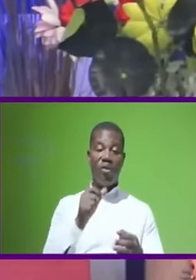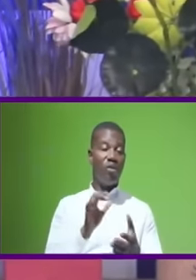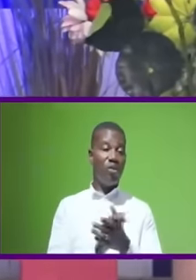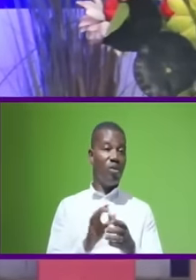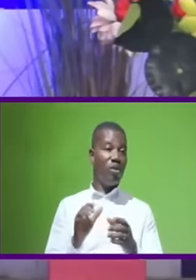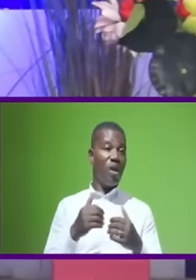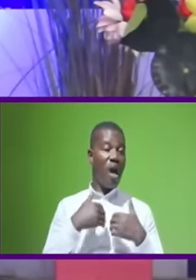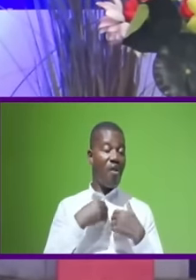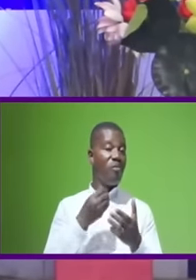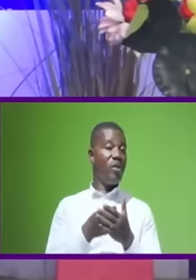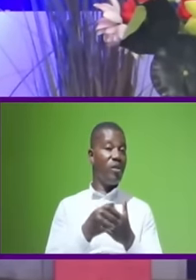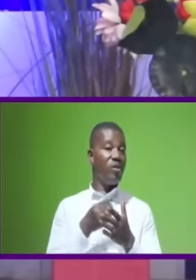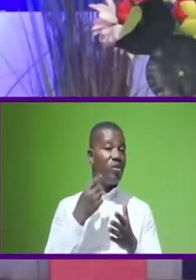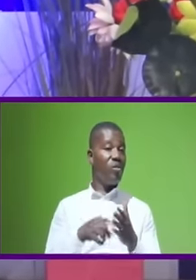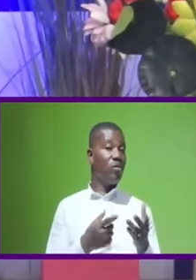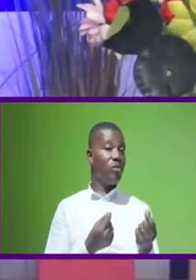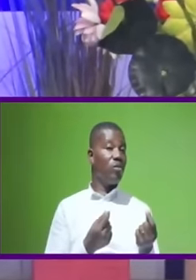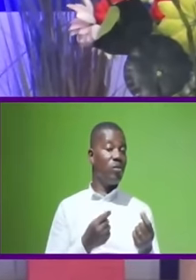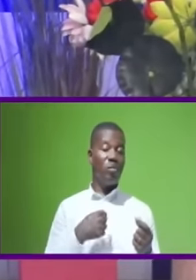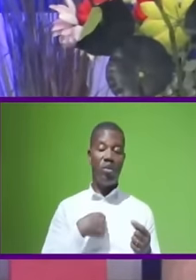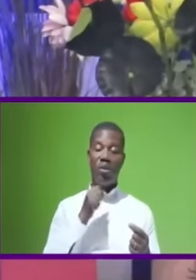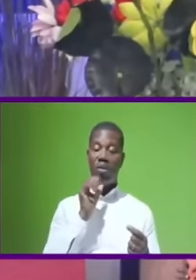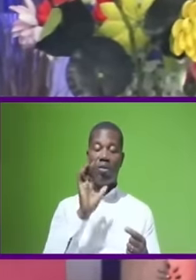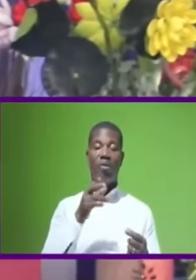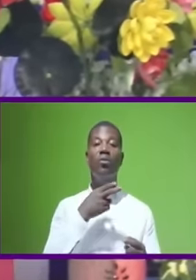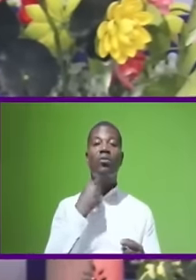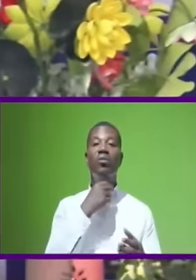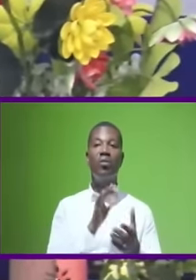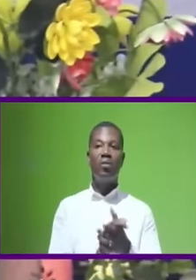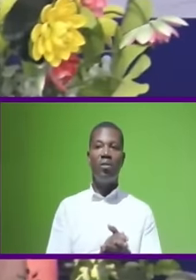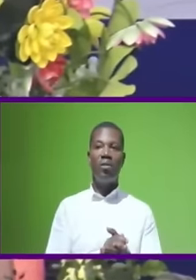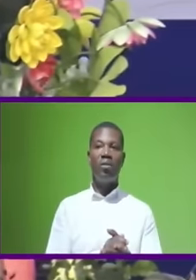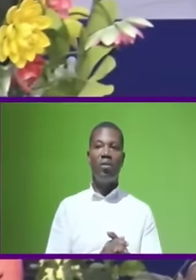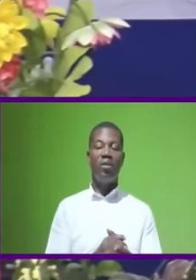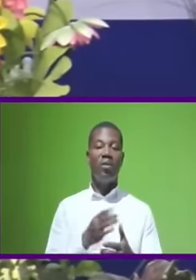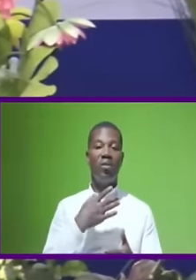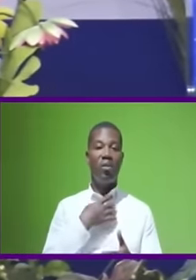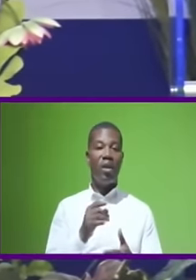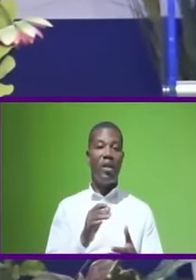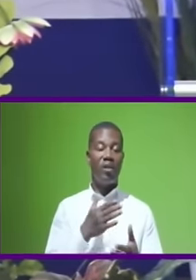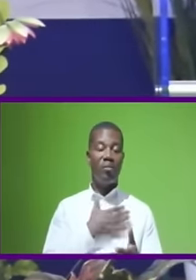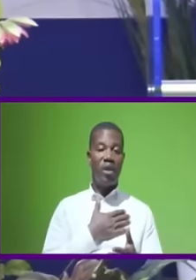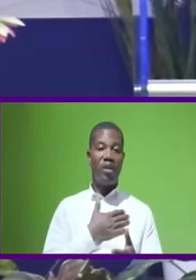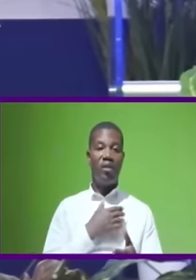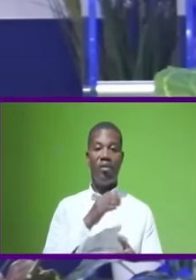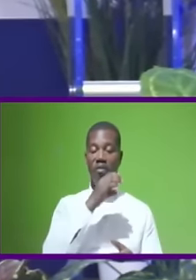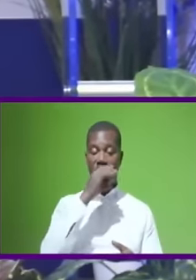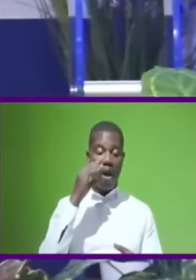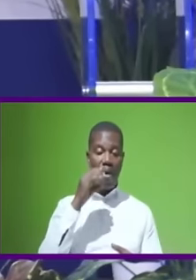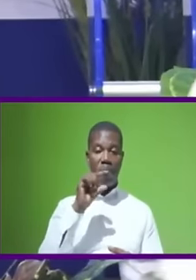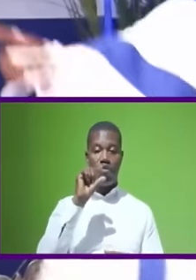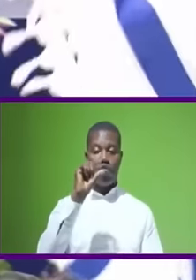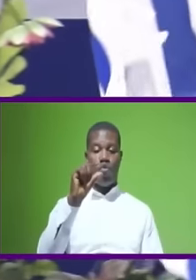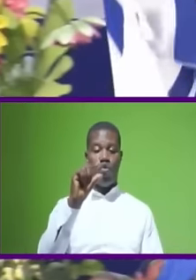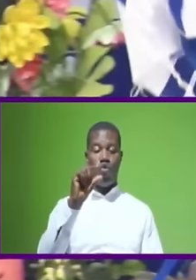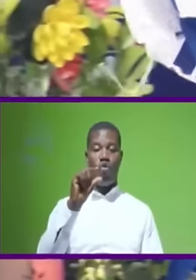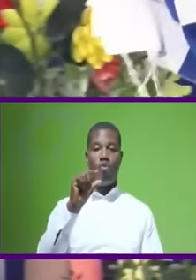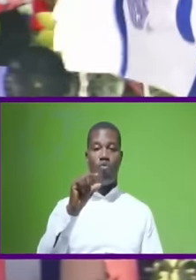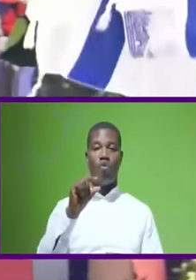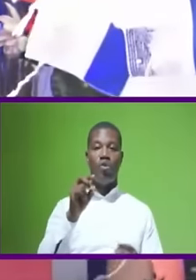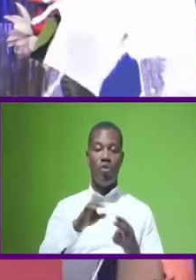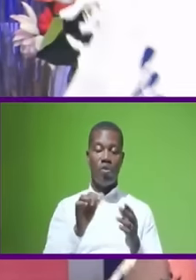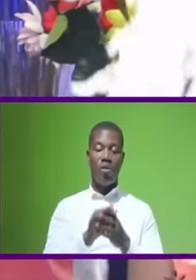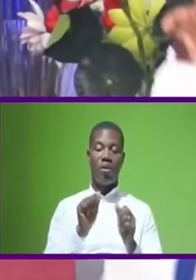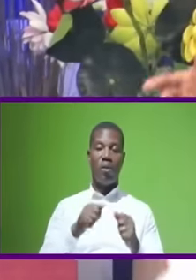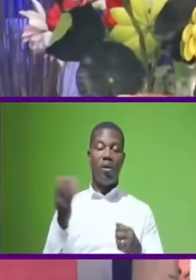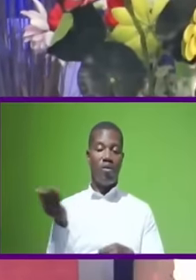suffer. Yes. My person may forbear a ketua name, but thou not means that I'm so. Since I'm a forbear